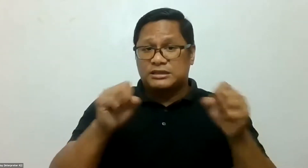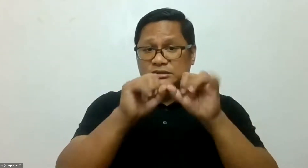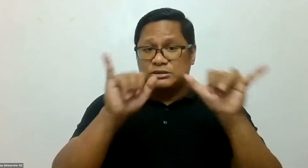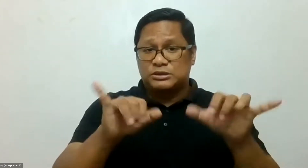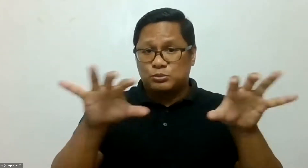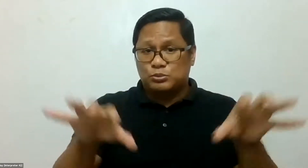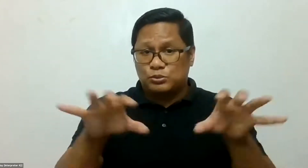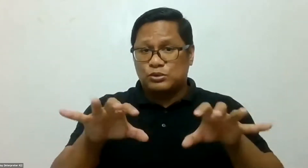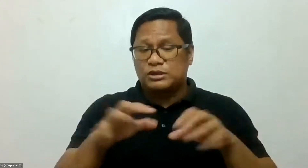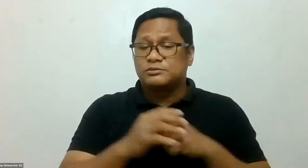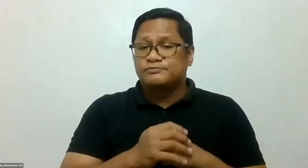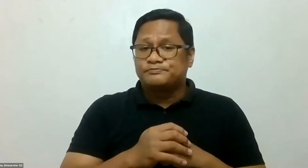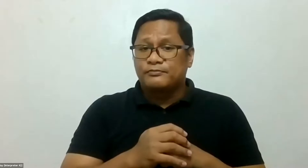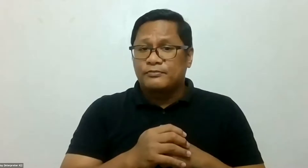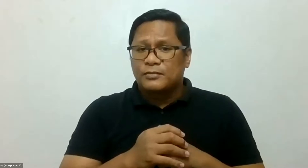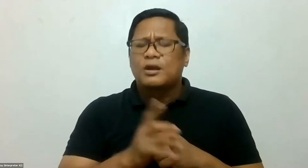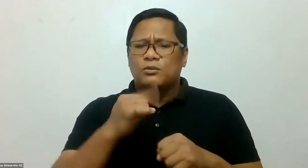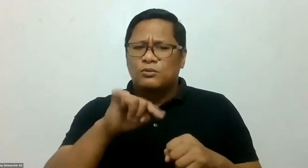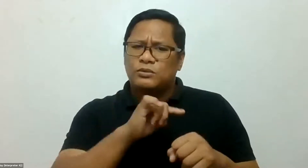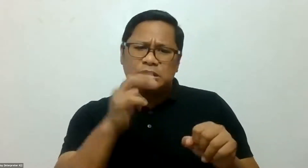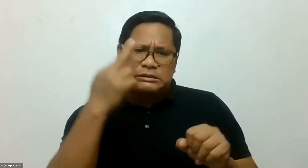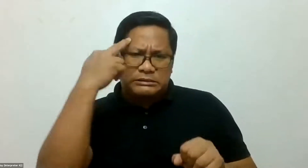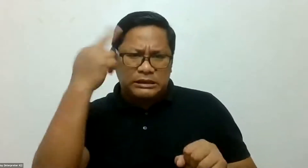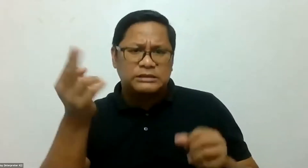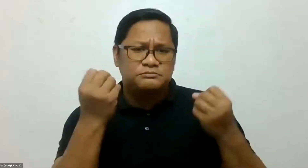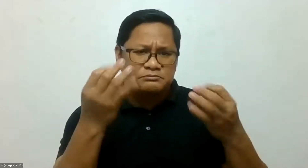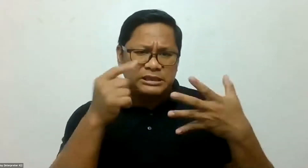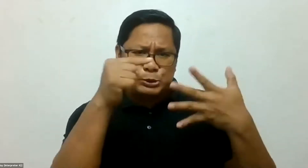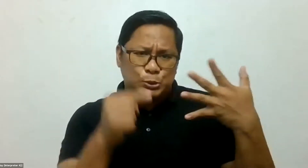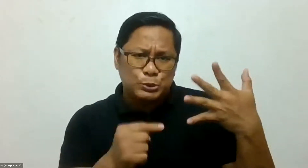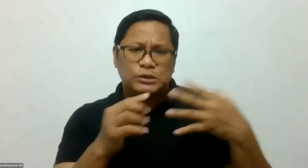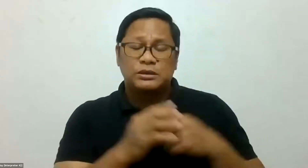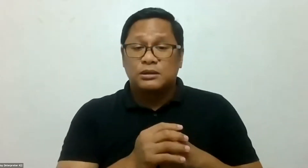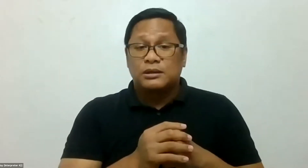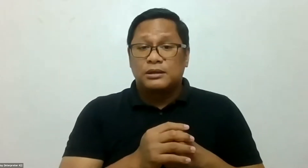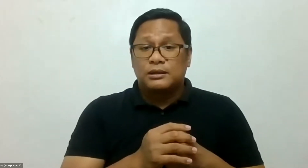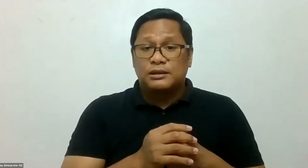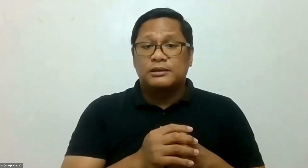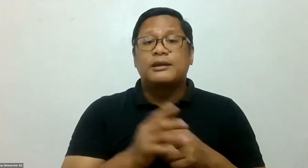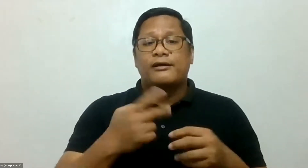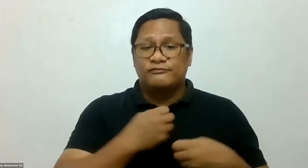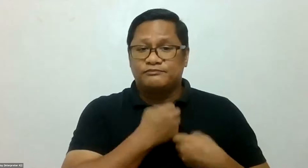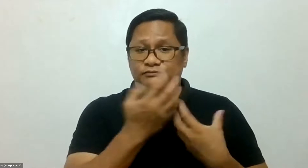And in doing so, we were able to realize a lot of things. A good number has been articulated in the morning's